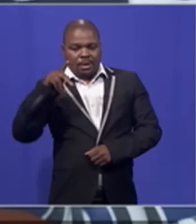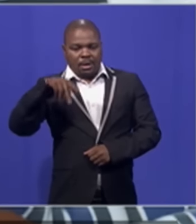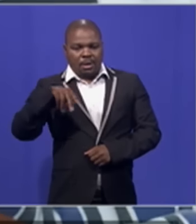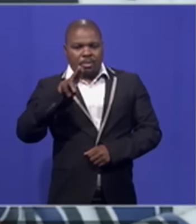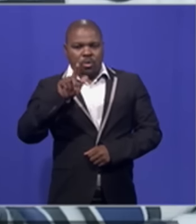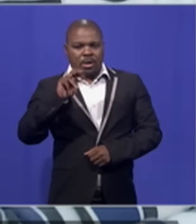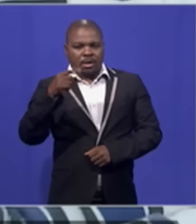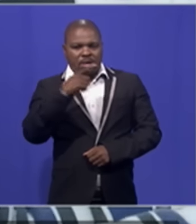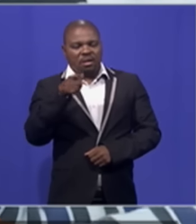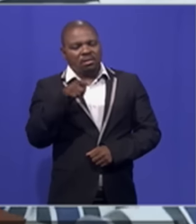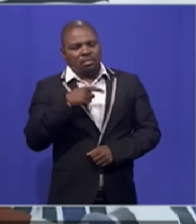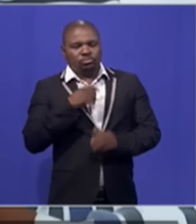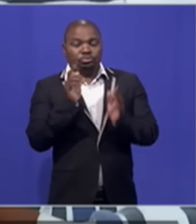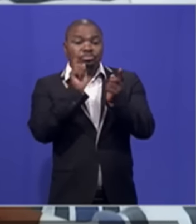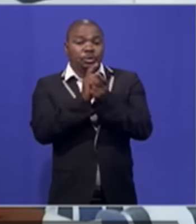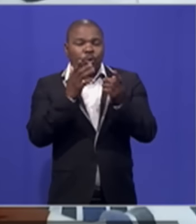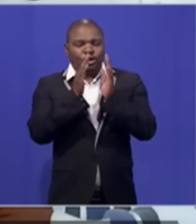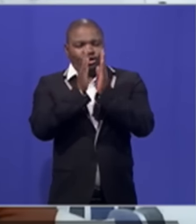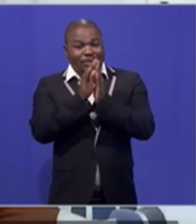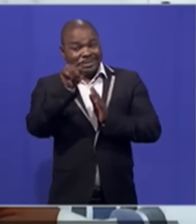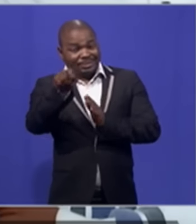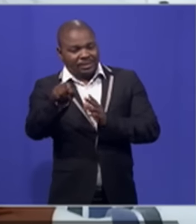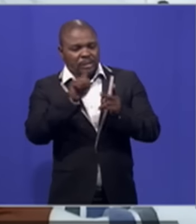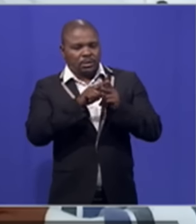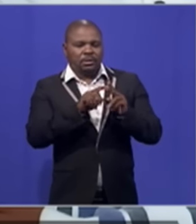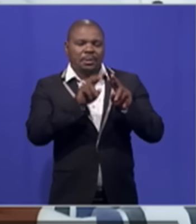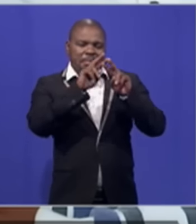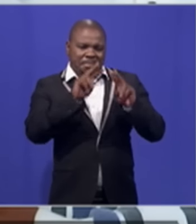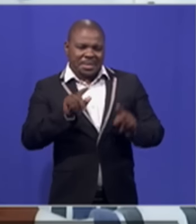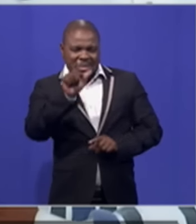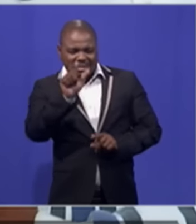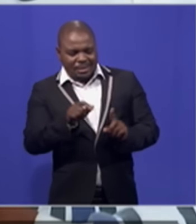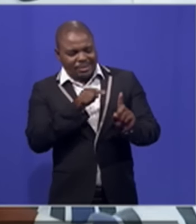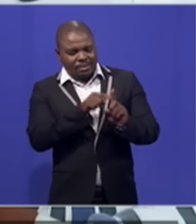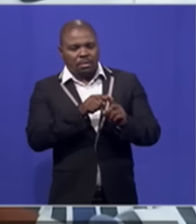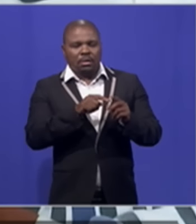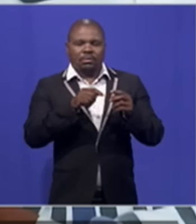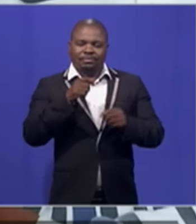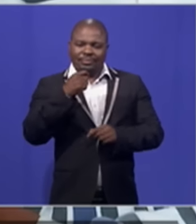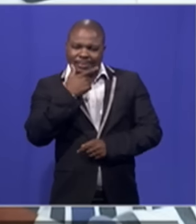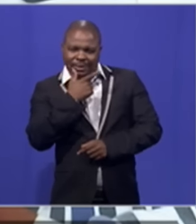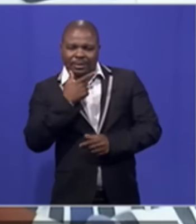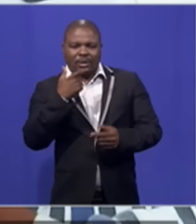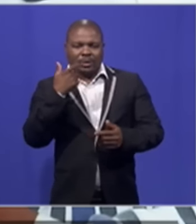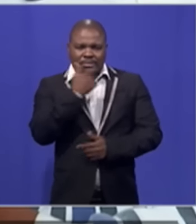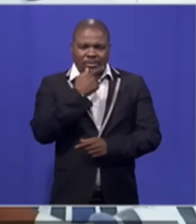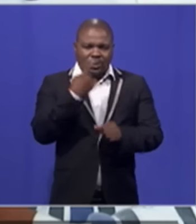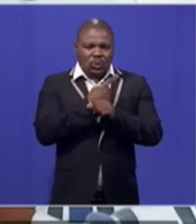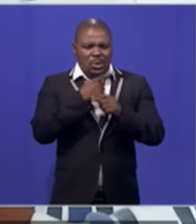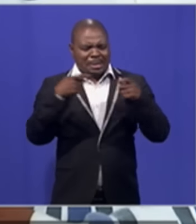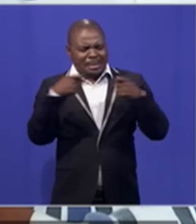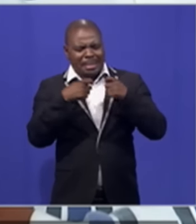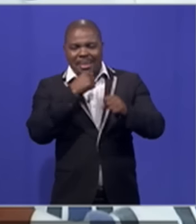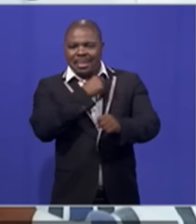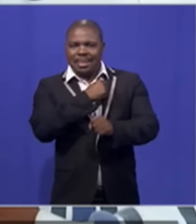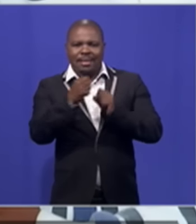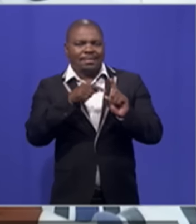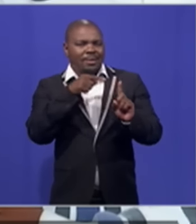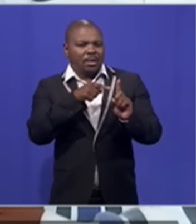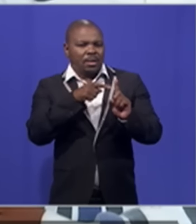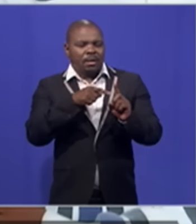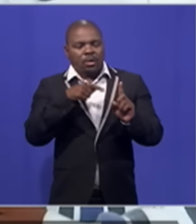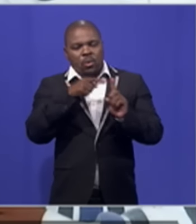kerekeng e ne le motho wa khotso e ne le motho wa ratang pina o ne dula tsheya o ne dula smaitsa ha ona mohlang o tla utlwa ho thwe Puleng o lwanne Puleng jwang.